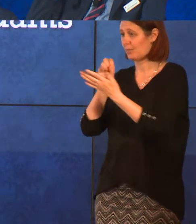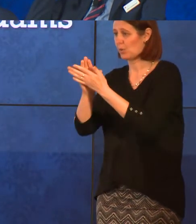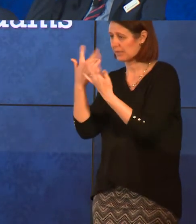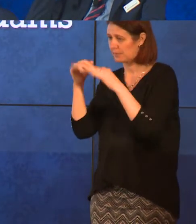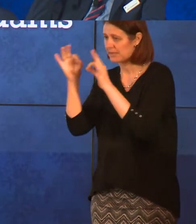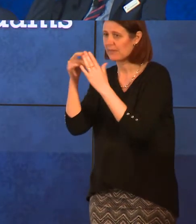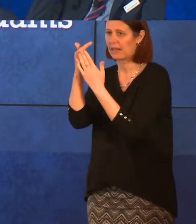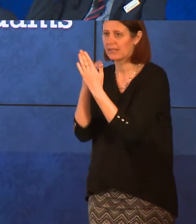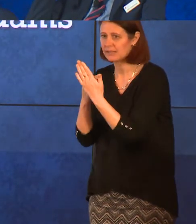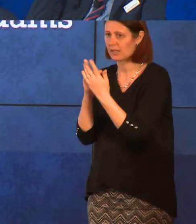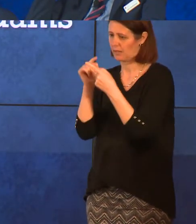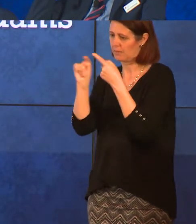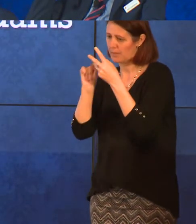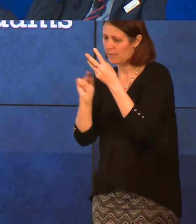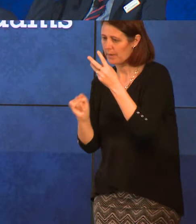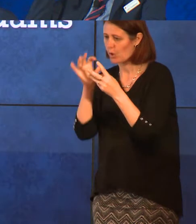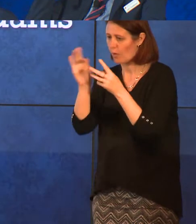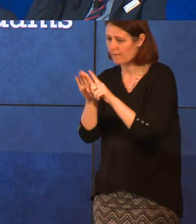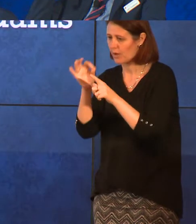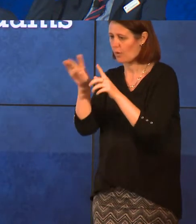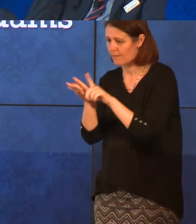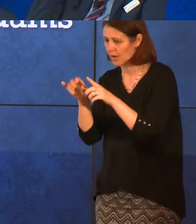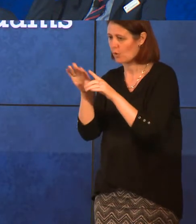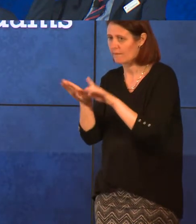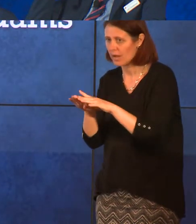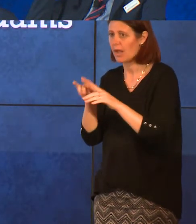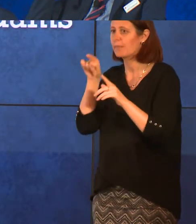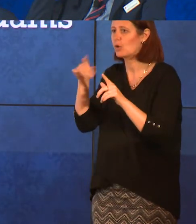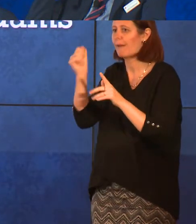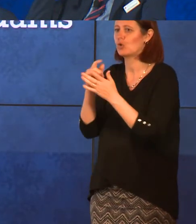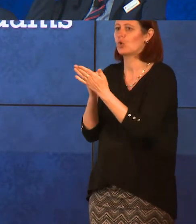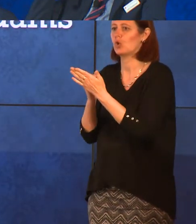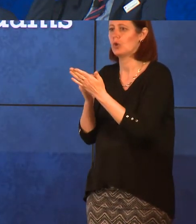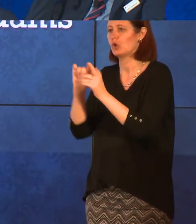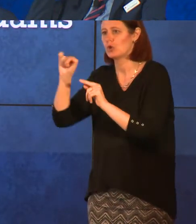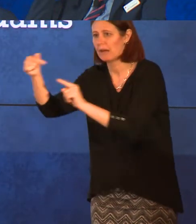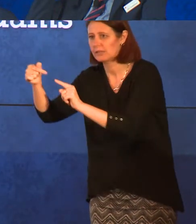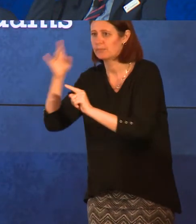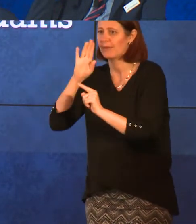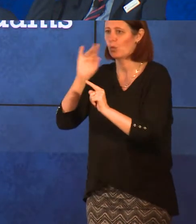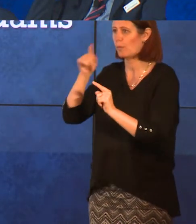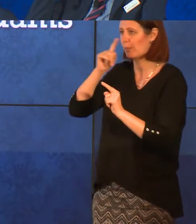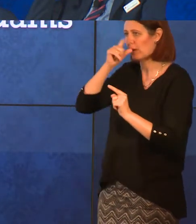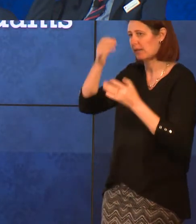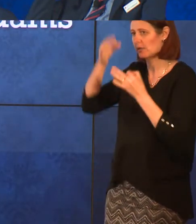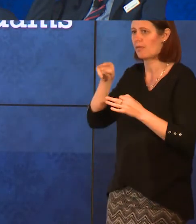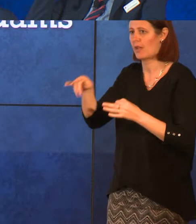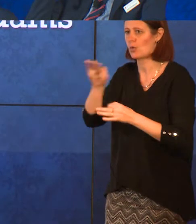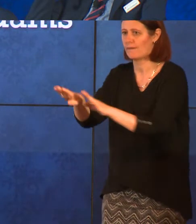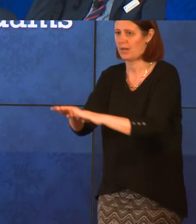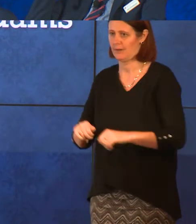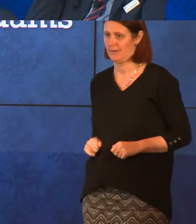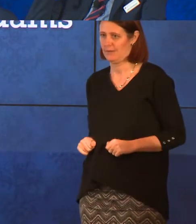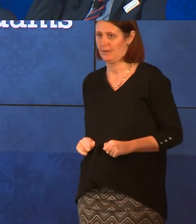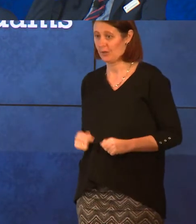list of terms that are considered unfair, you have to challenge them first to get that determination. So even